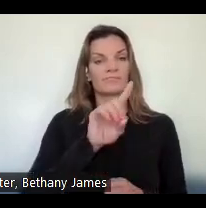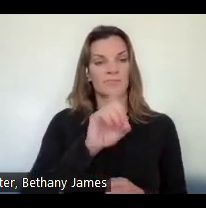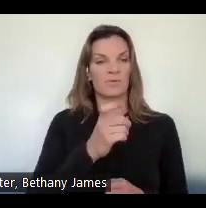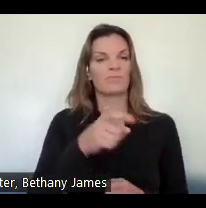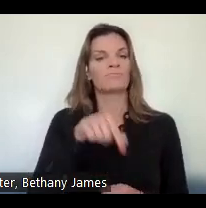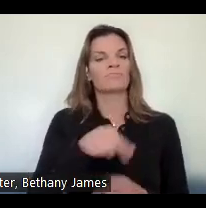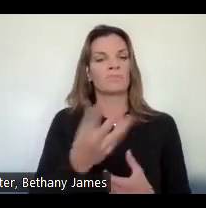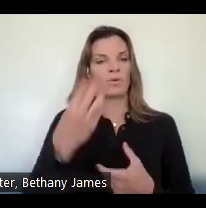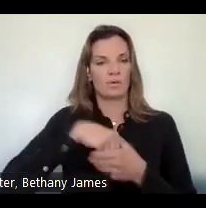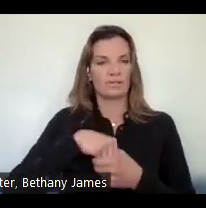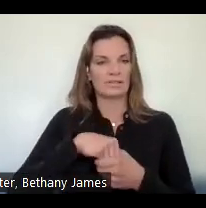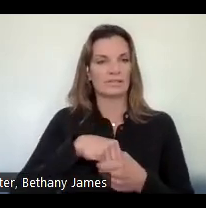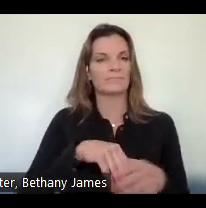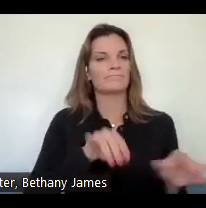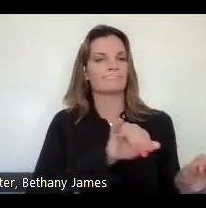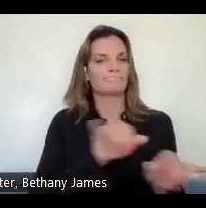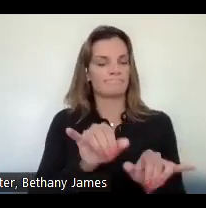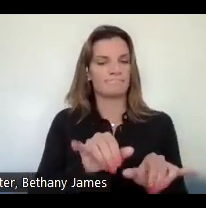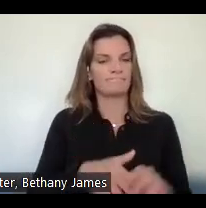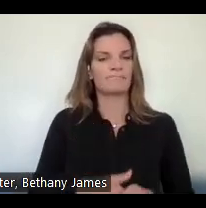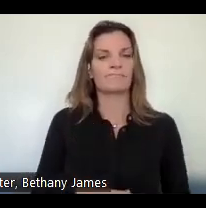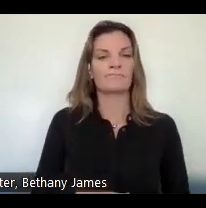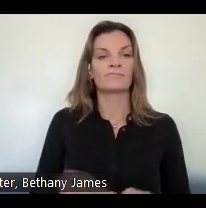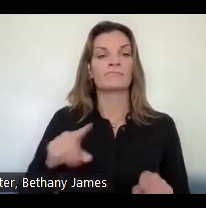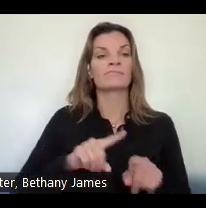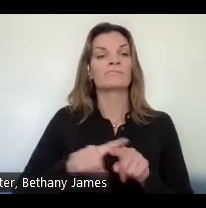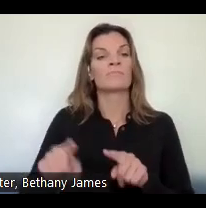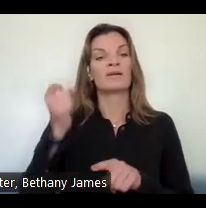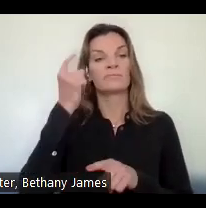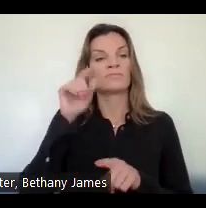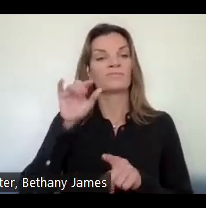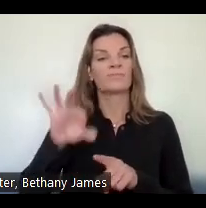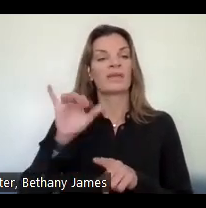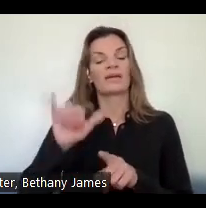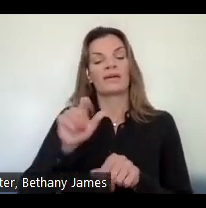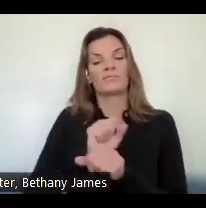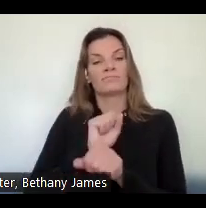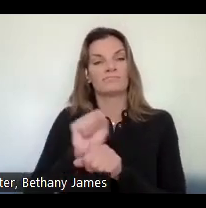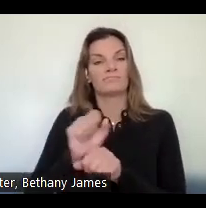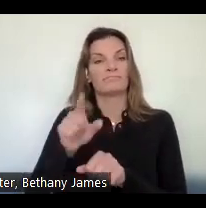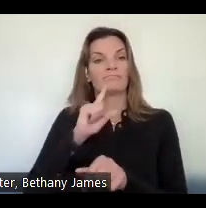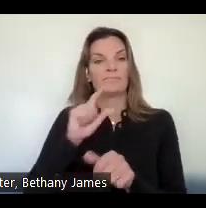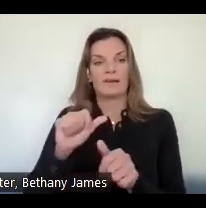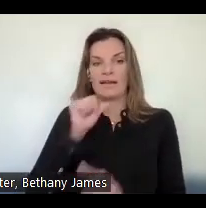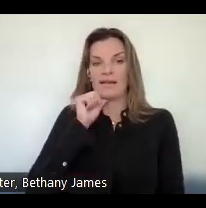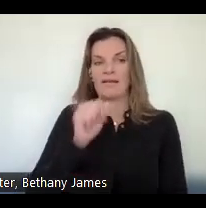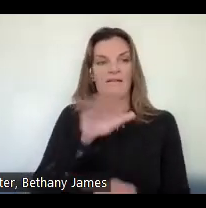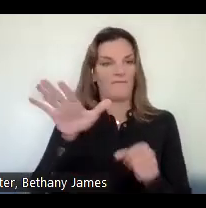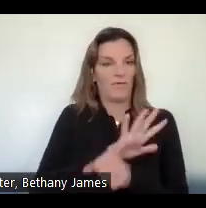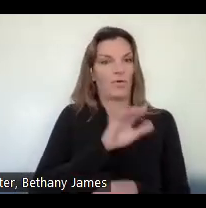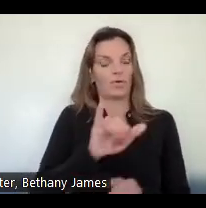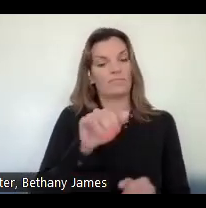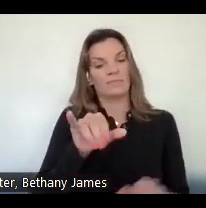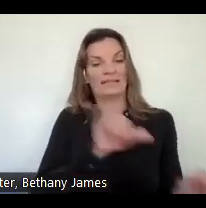autism. But in fraternal twins, there was no correlation.